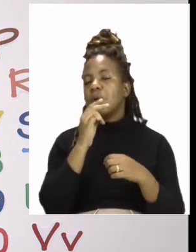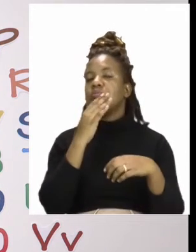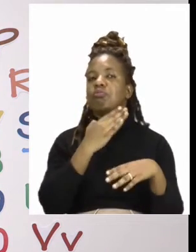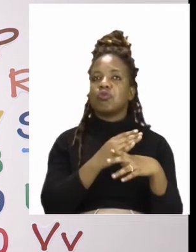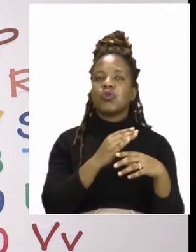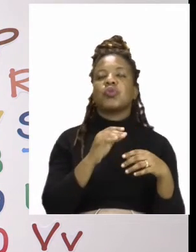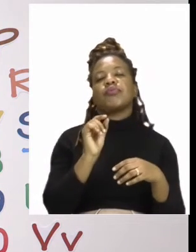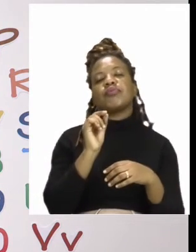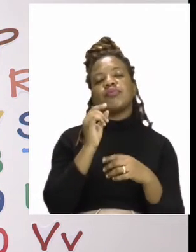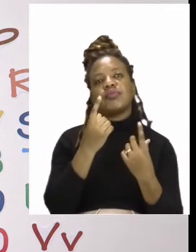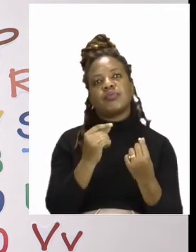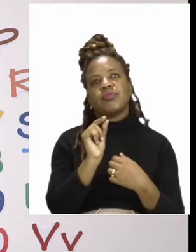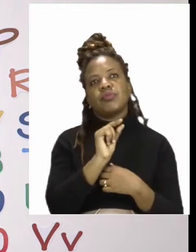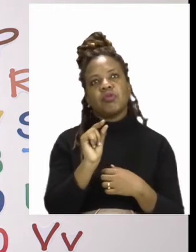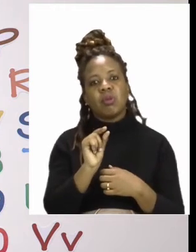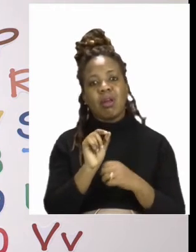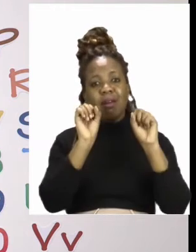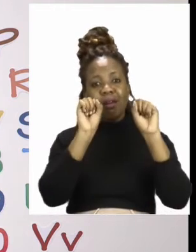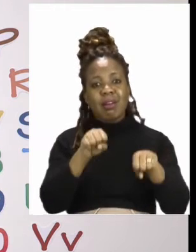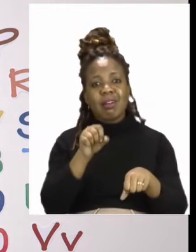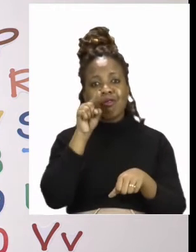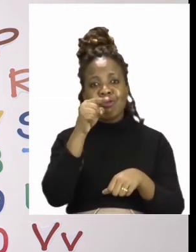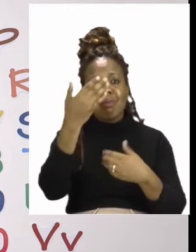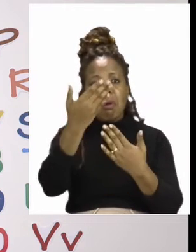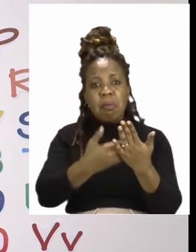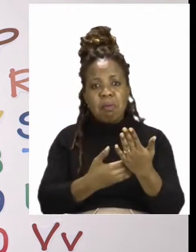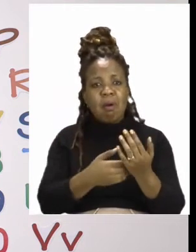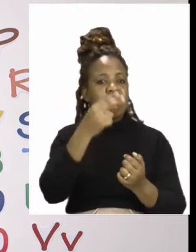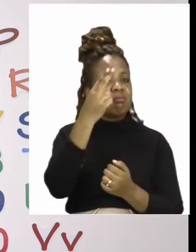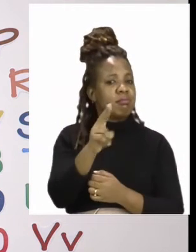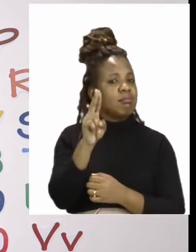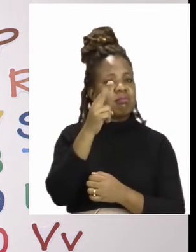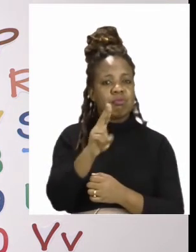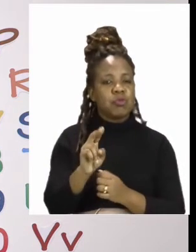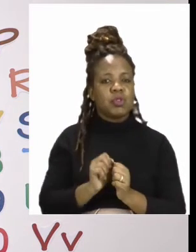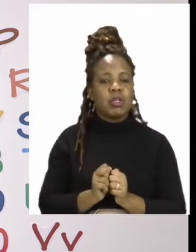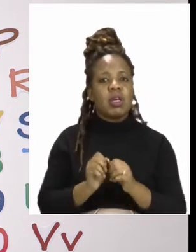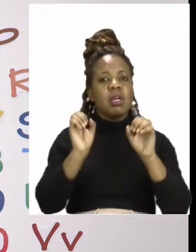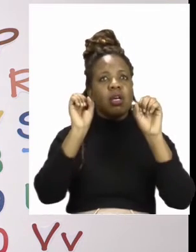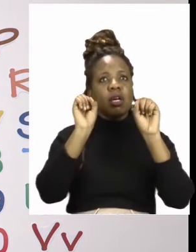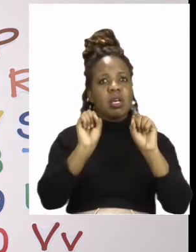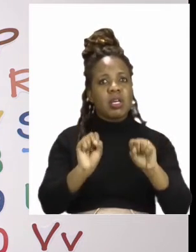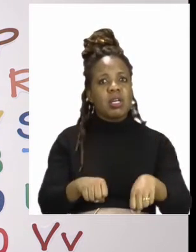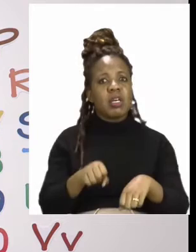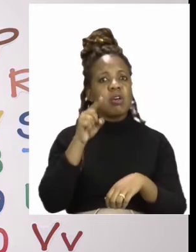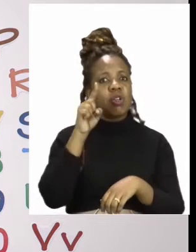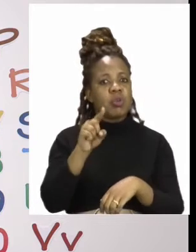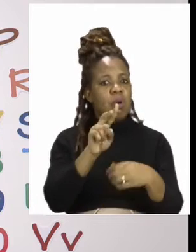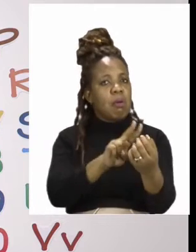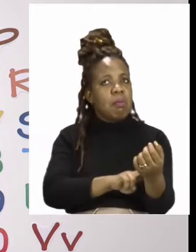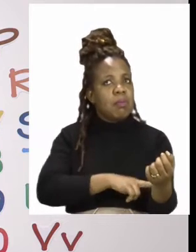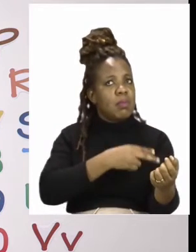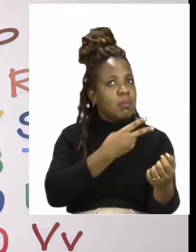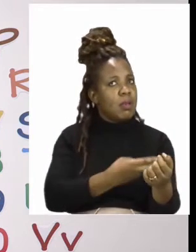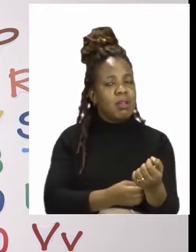Can you paper? No, no, no, no. Can you blanket? No, no,